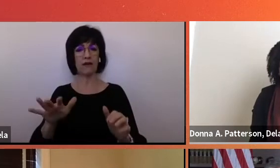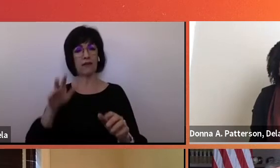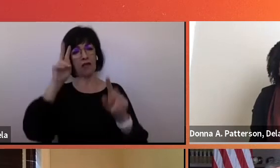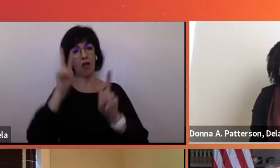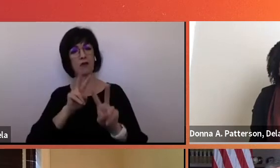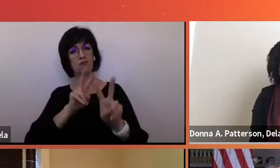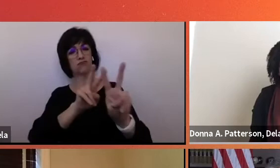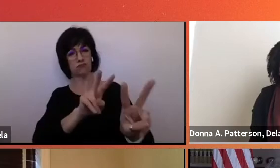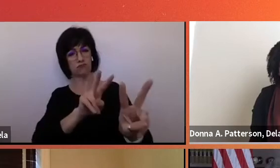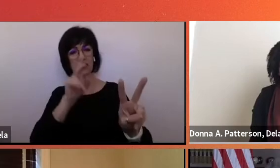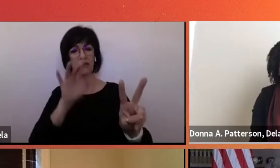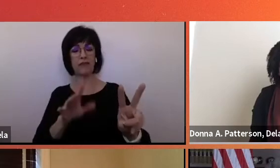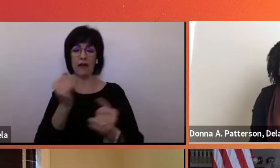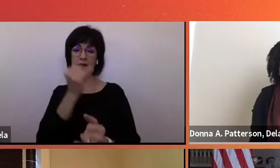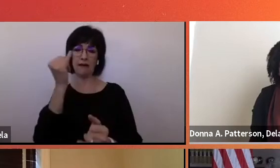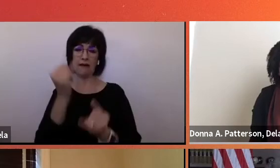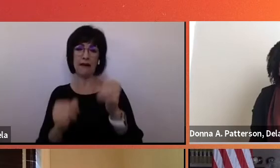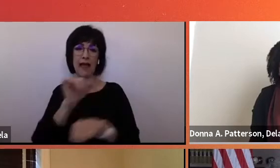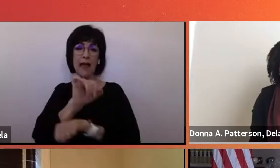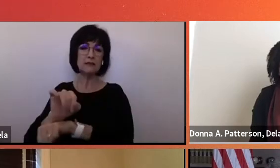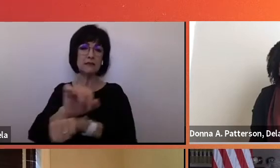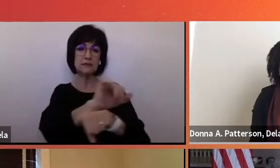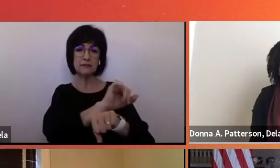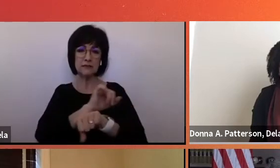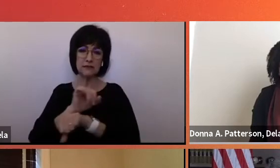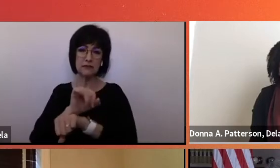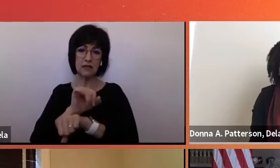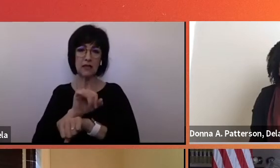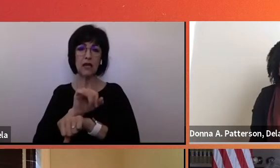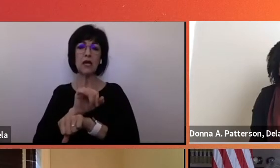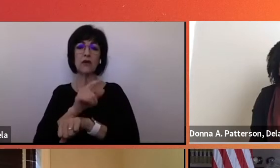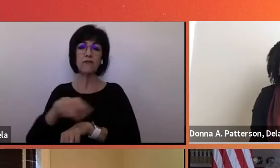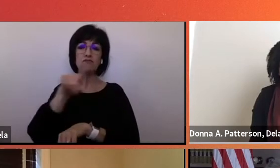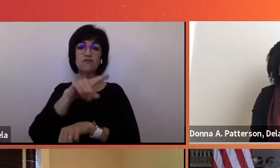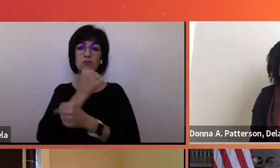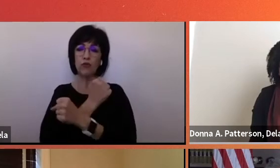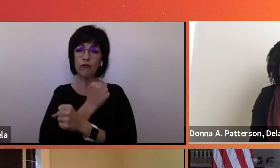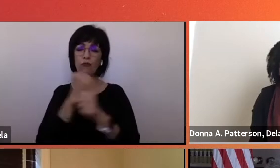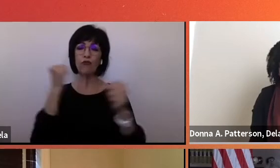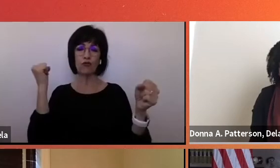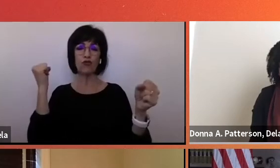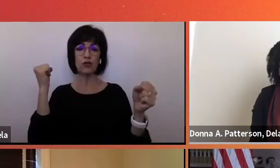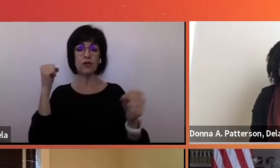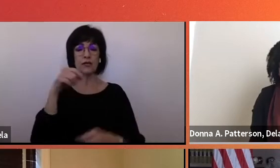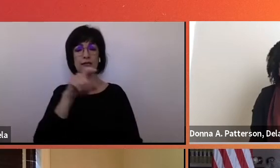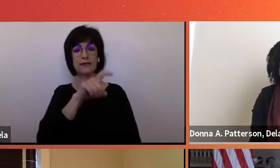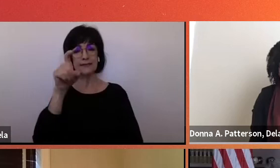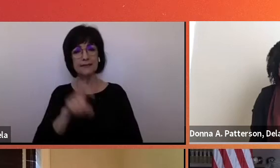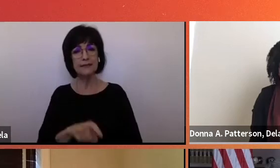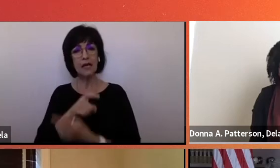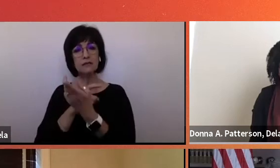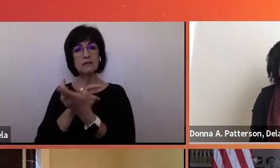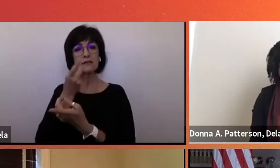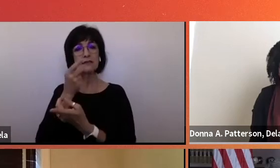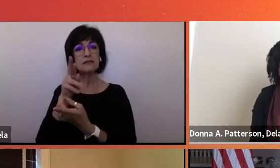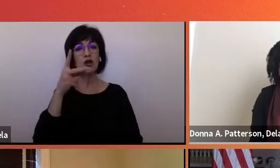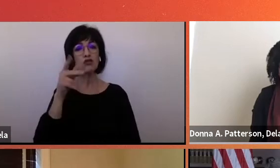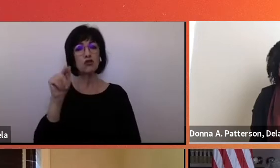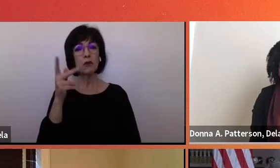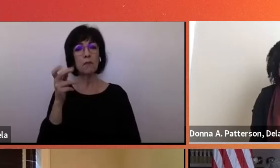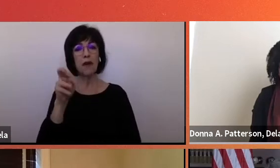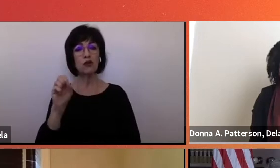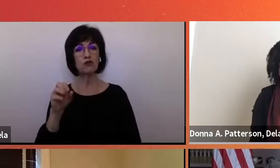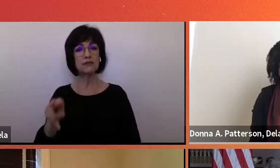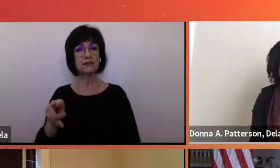last enslaved African Americans in the United States there in Texas. And Dr. Patterson, who's with us, will talk about